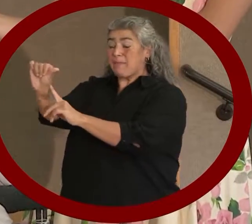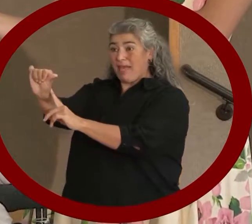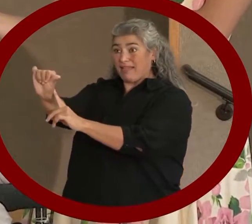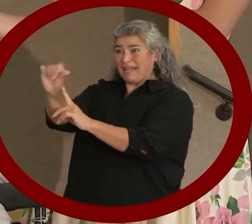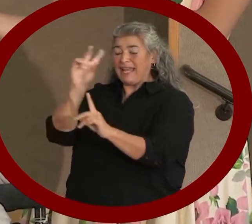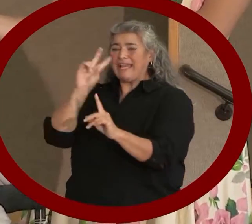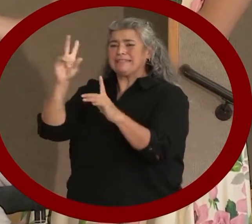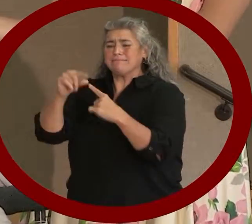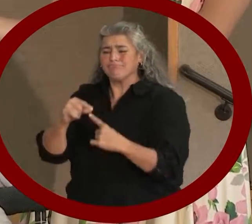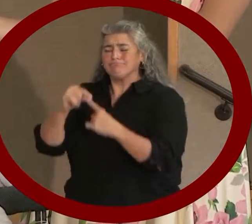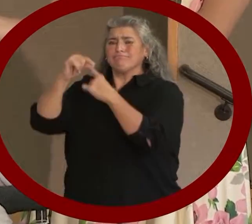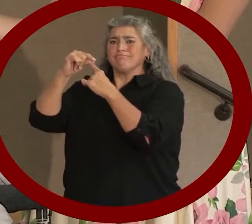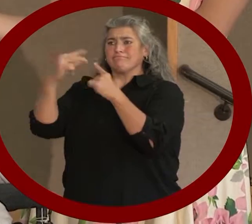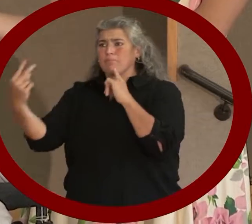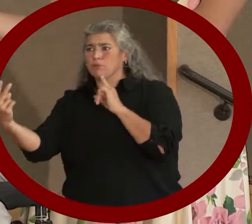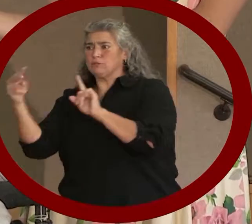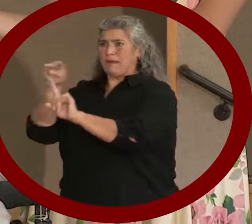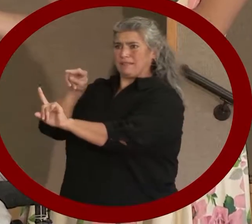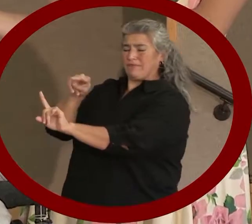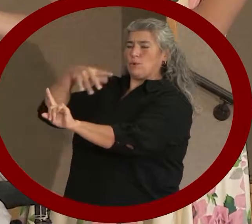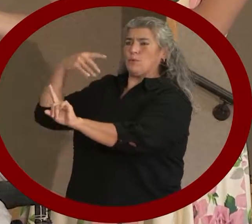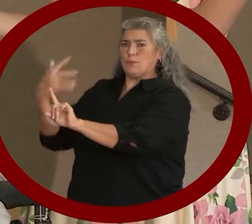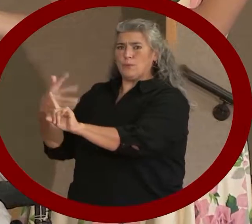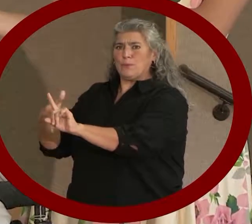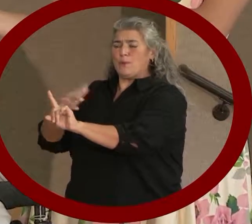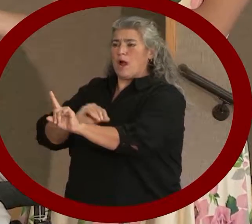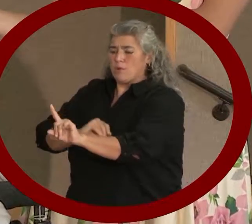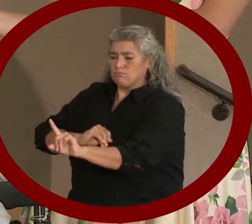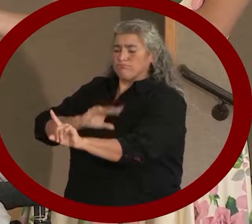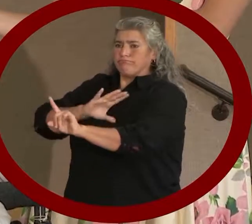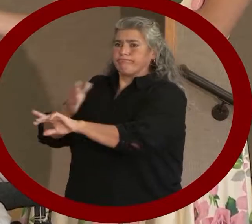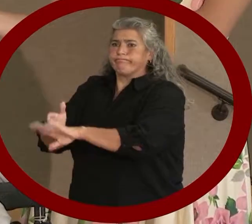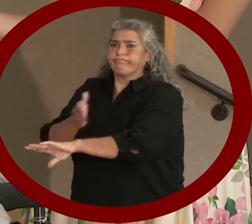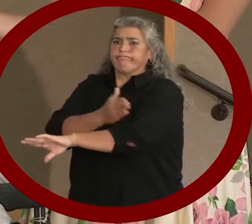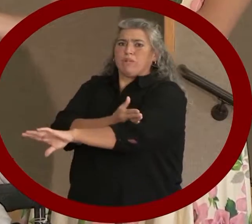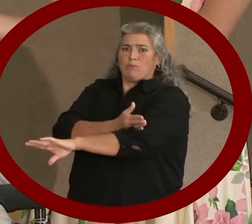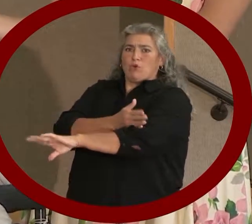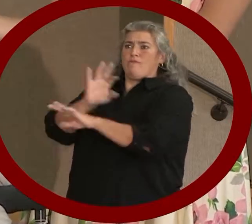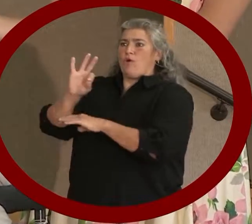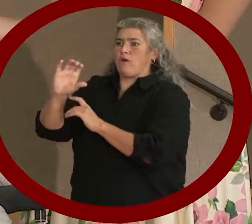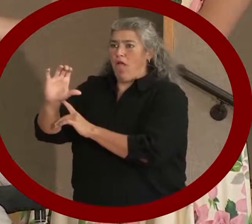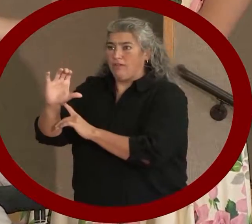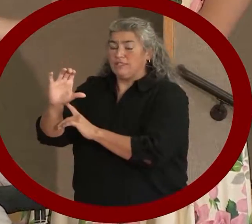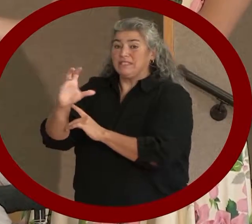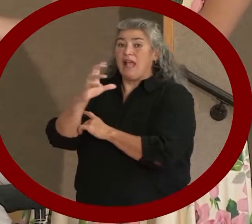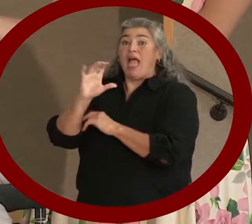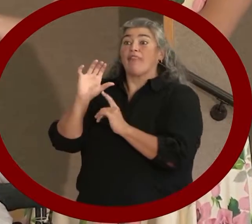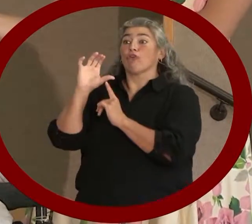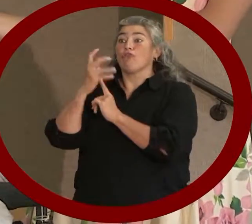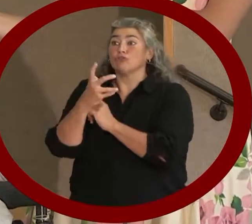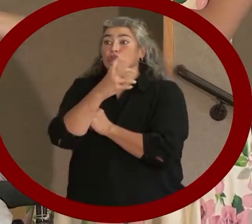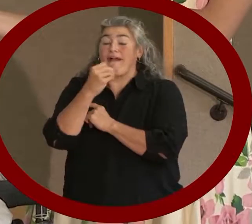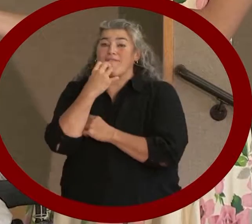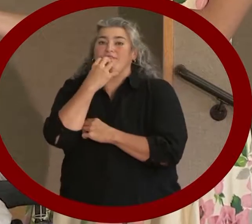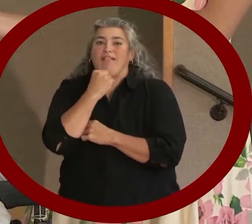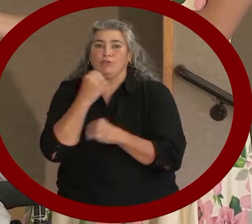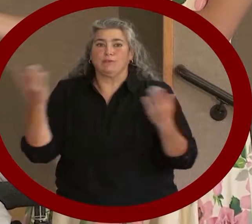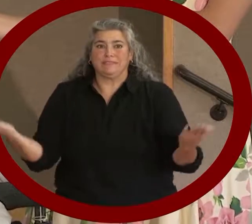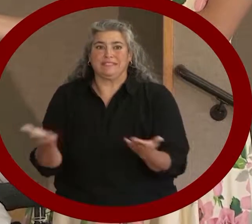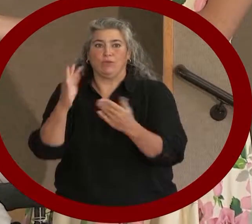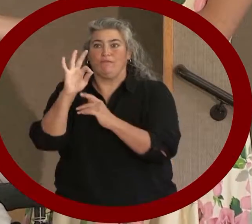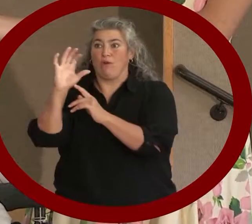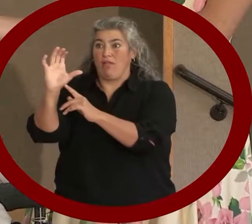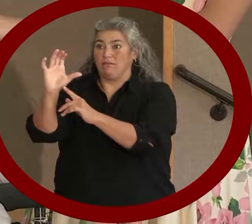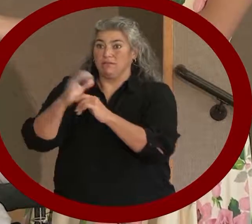enriches the values of Fort Collins, the culture and values of Fort Collins. Many decisions